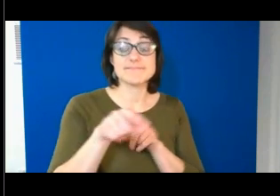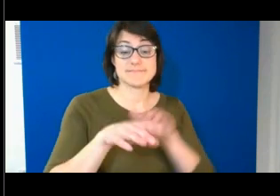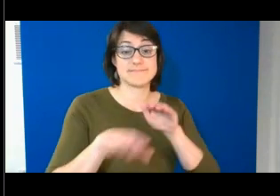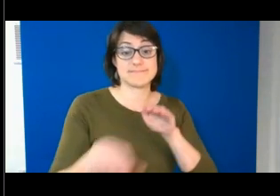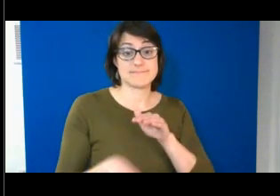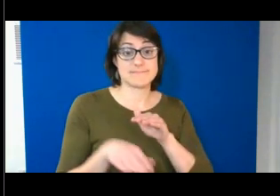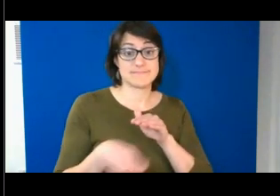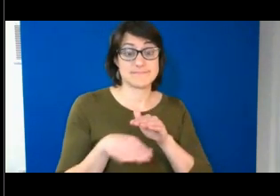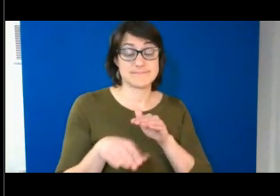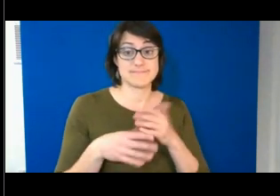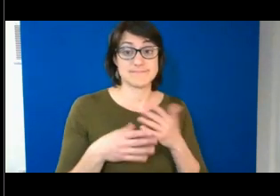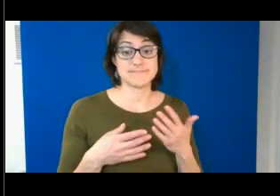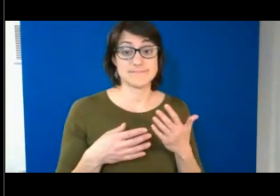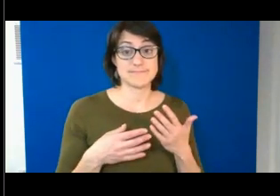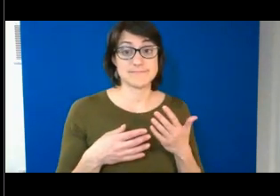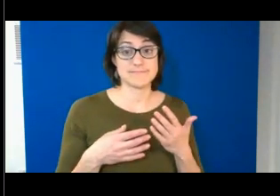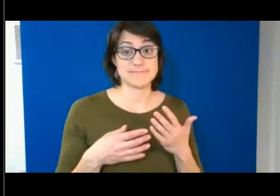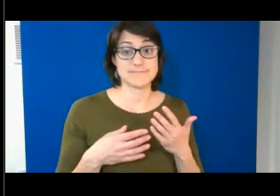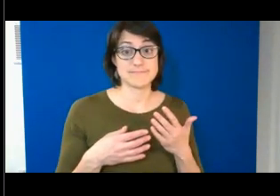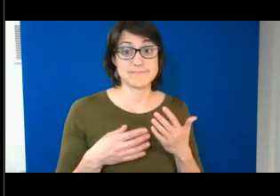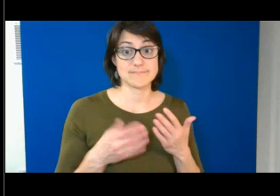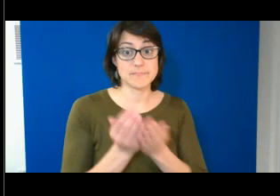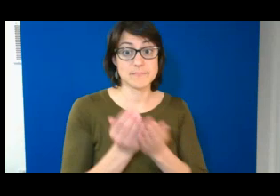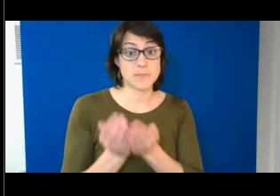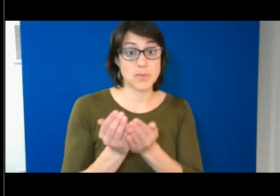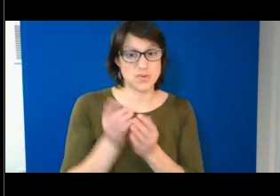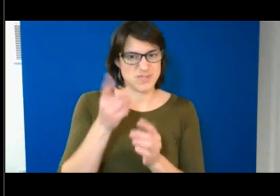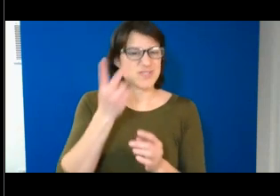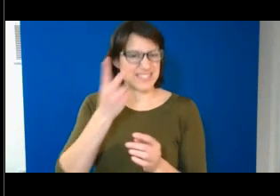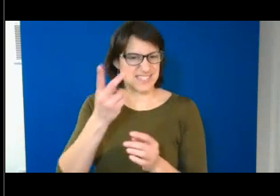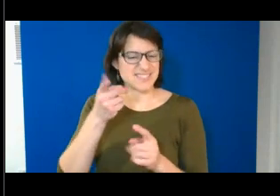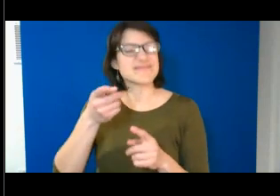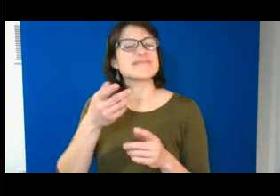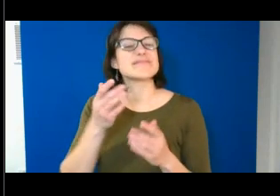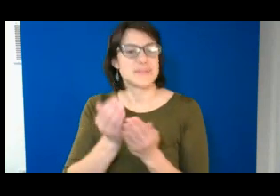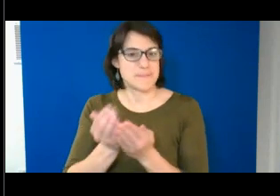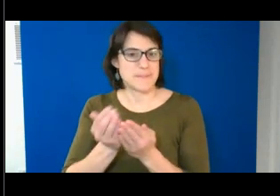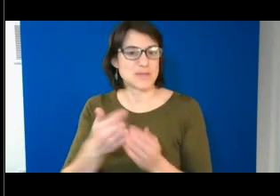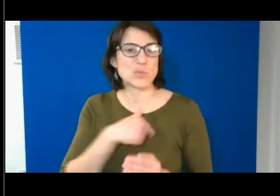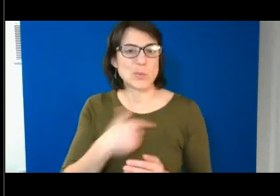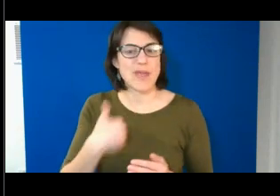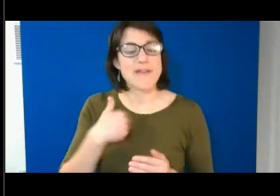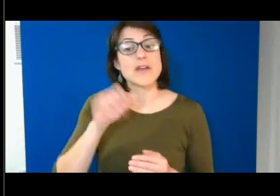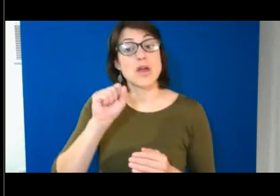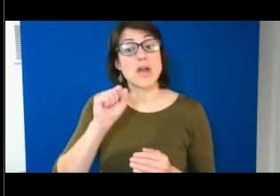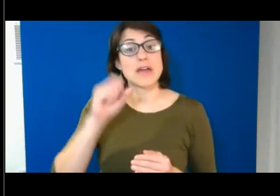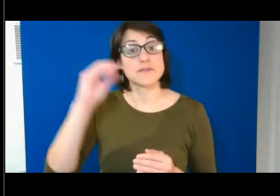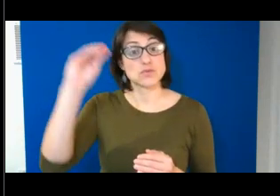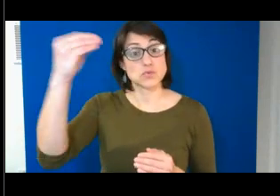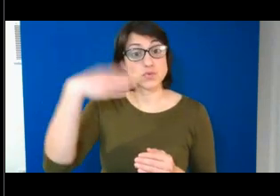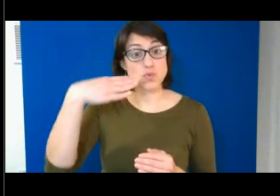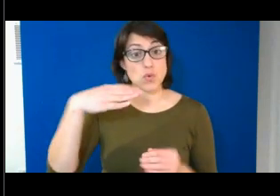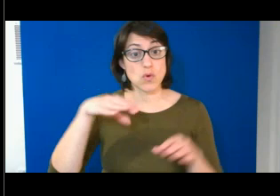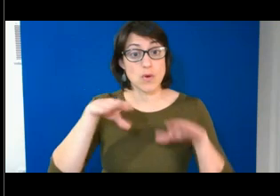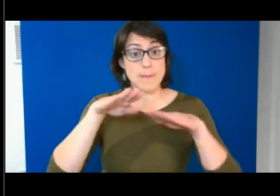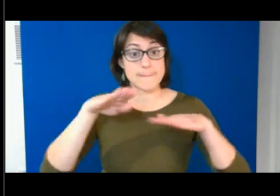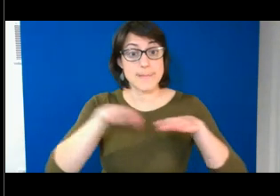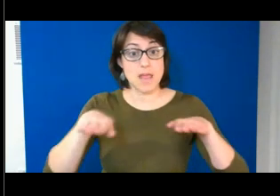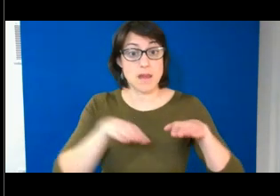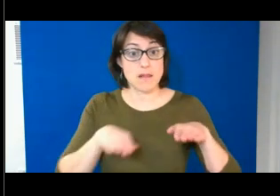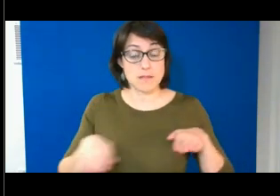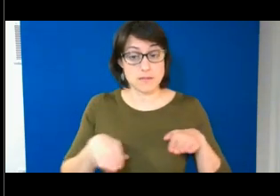the, the pontoon that we have, so we have the solar panel on the top, so we can have